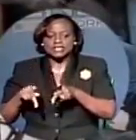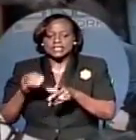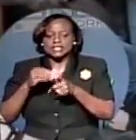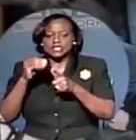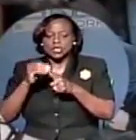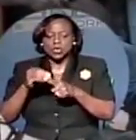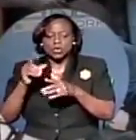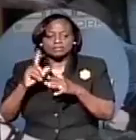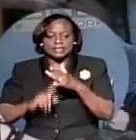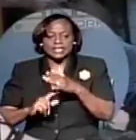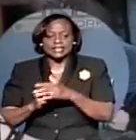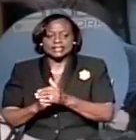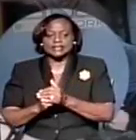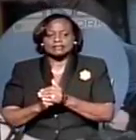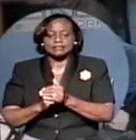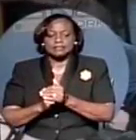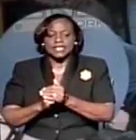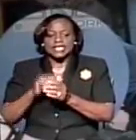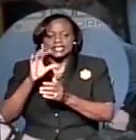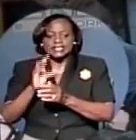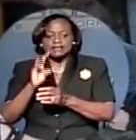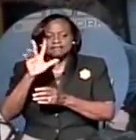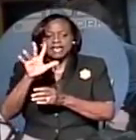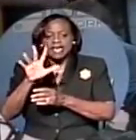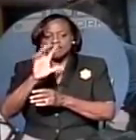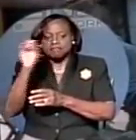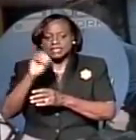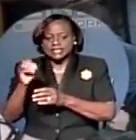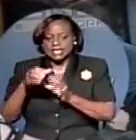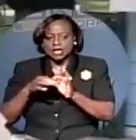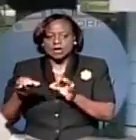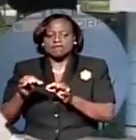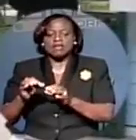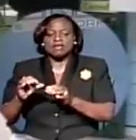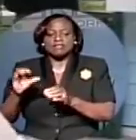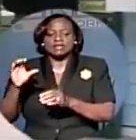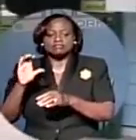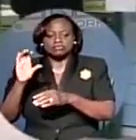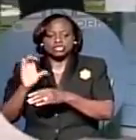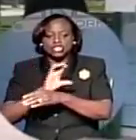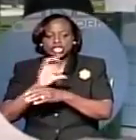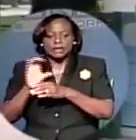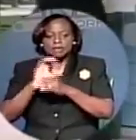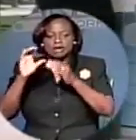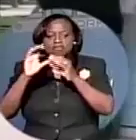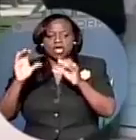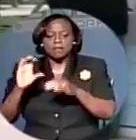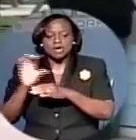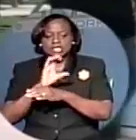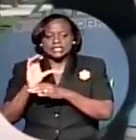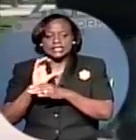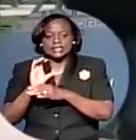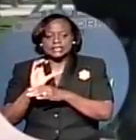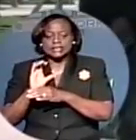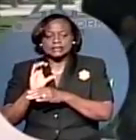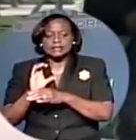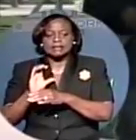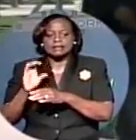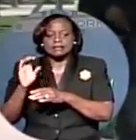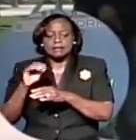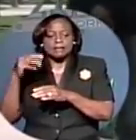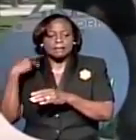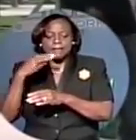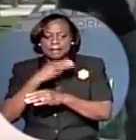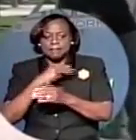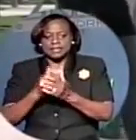licensed businesses in the country and 75% of Chamber of Commerce members. Chamber President Winston Roll says the challenges